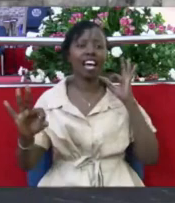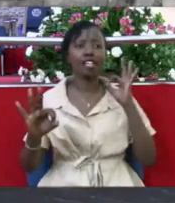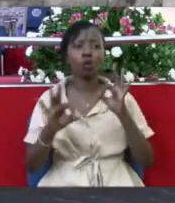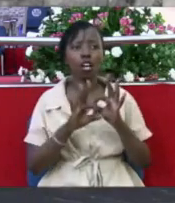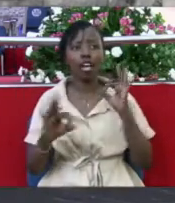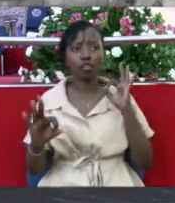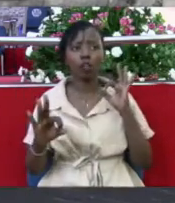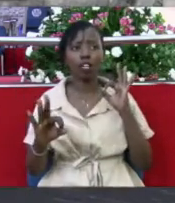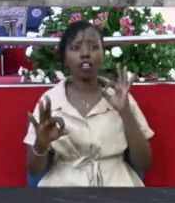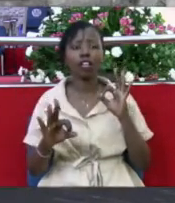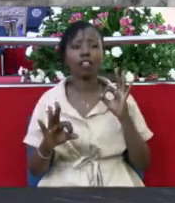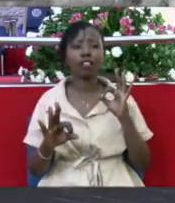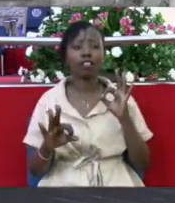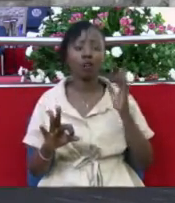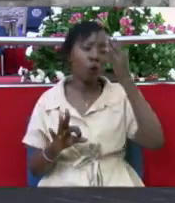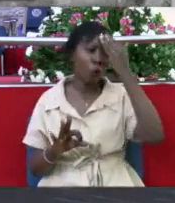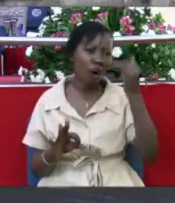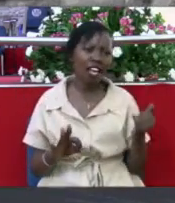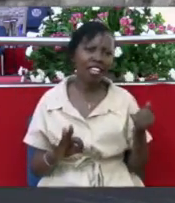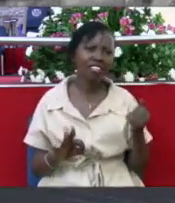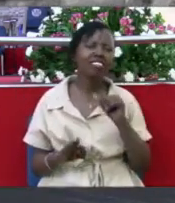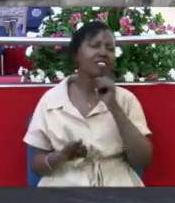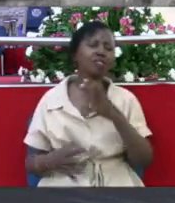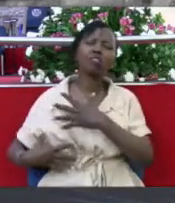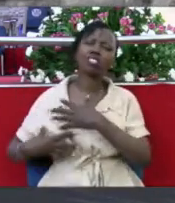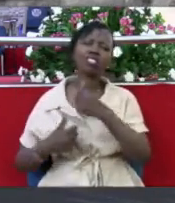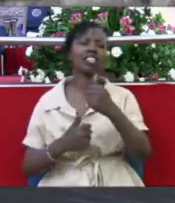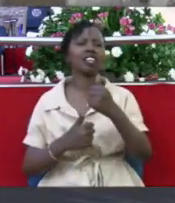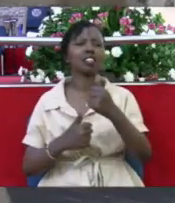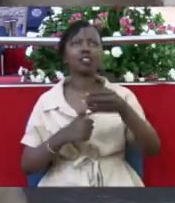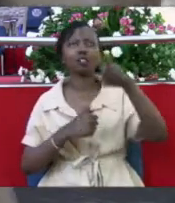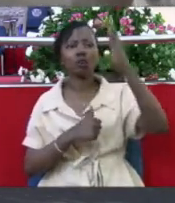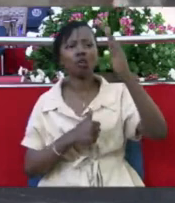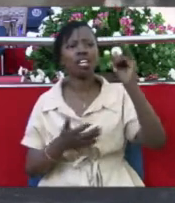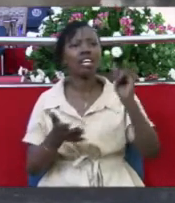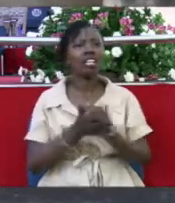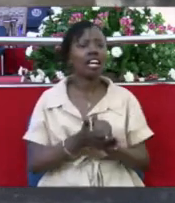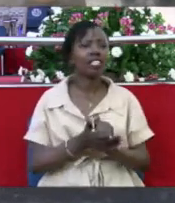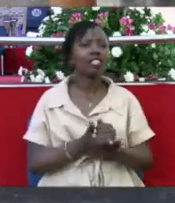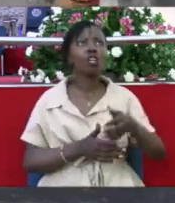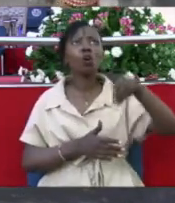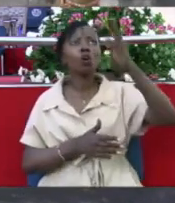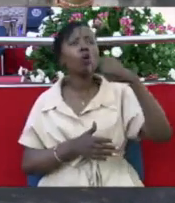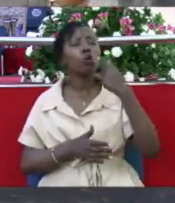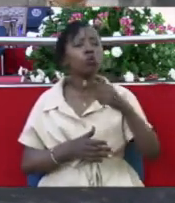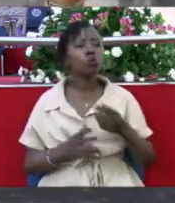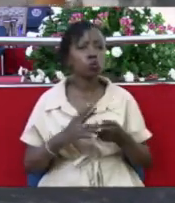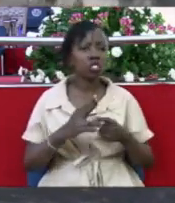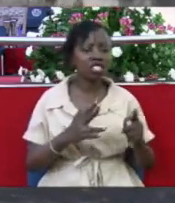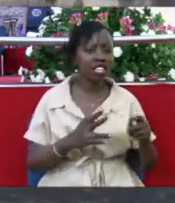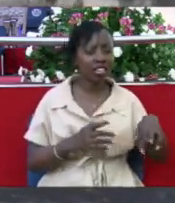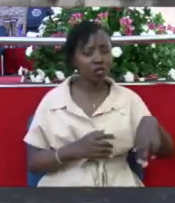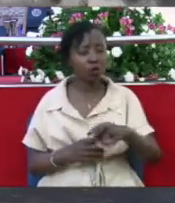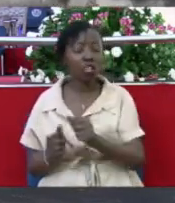ya kuabudu. Because they do not trust. Kwa sababu wanakataa kuamini. That the one who began the journey with us from Egypt. Ya kwamba alianza